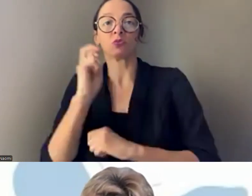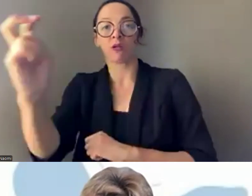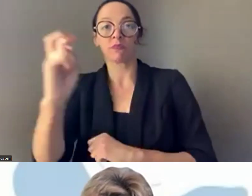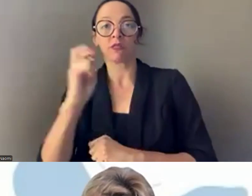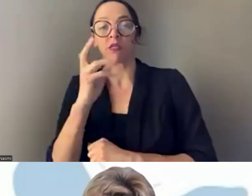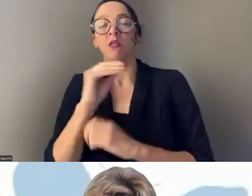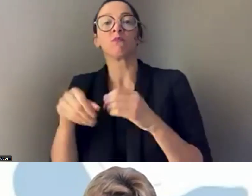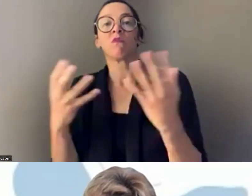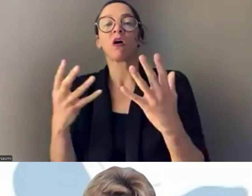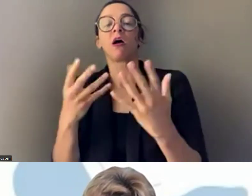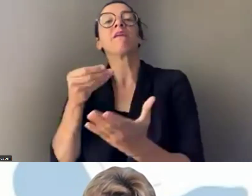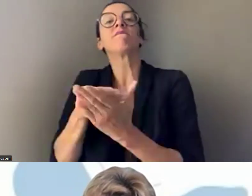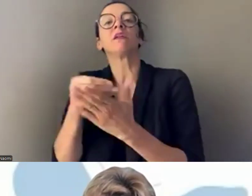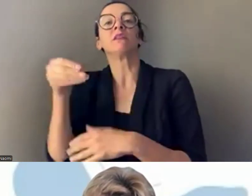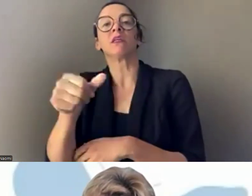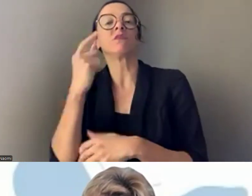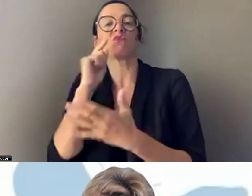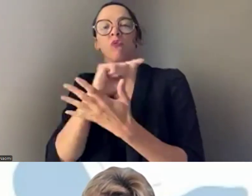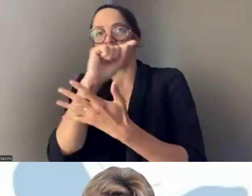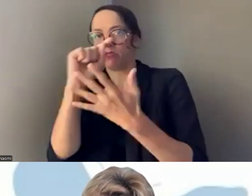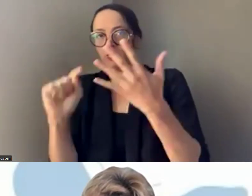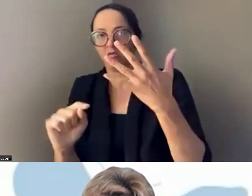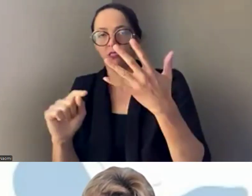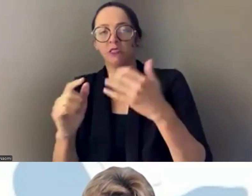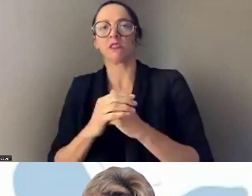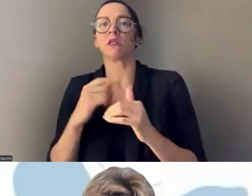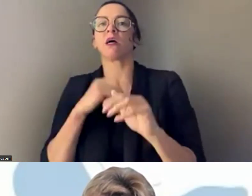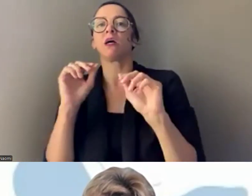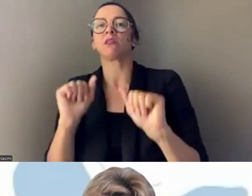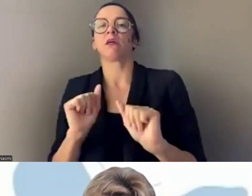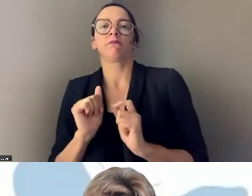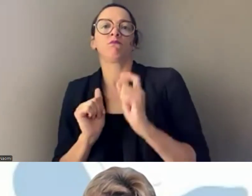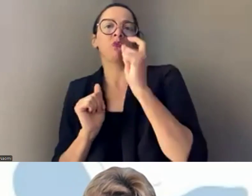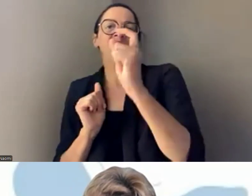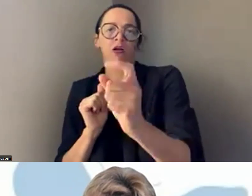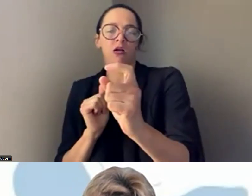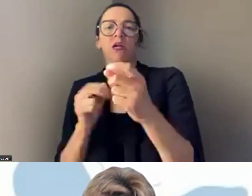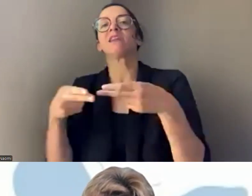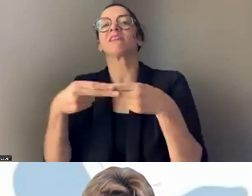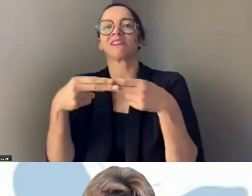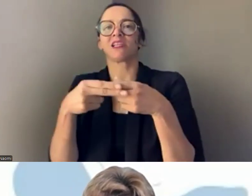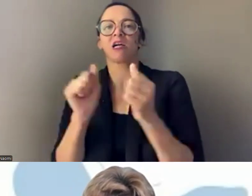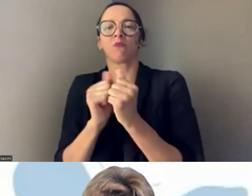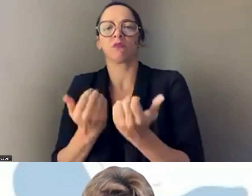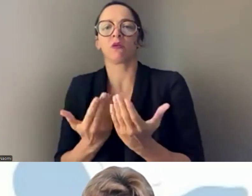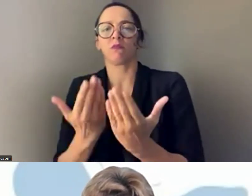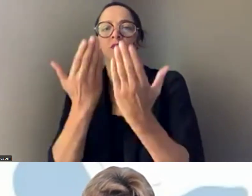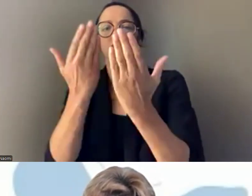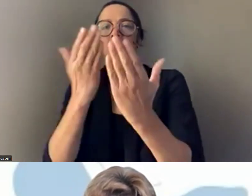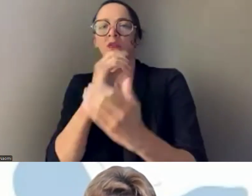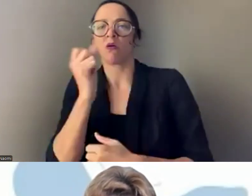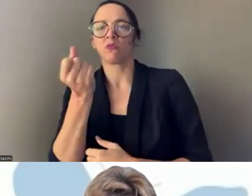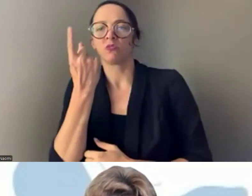these. And I can provide the slide that had those recommendations. I do not understand why that was dropped